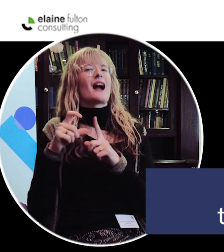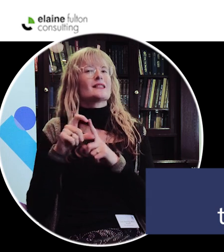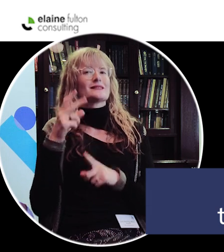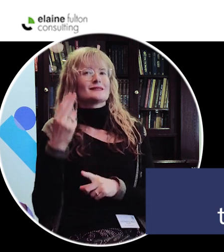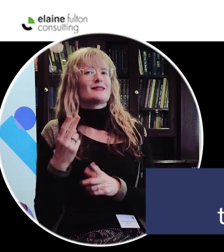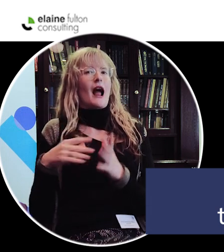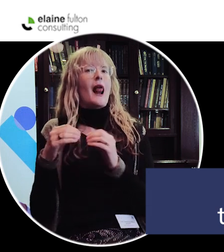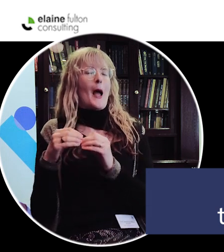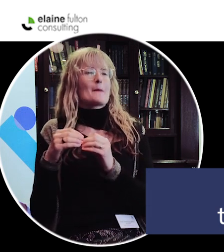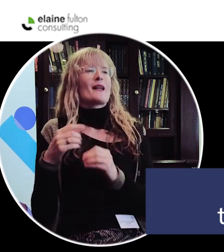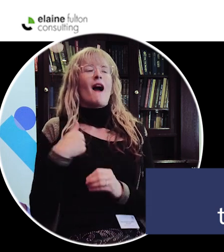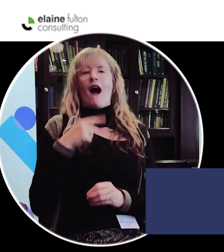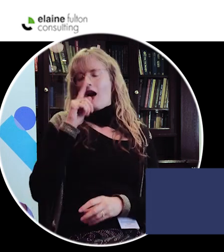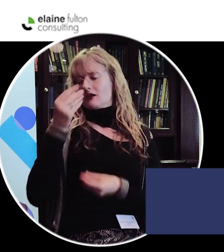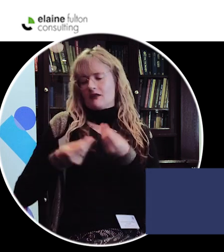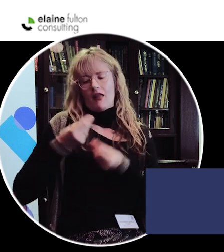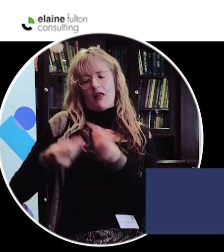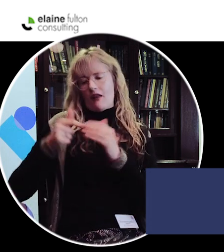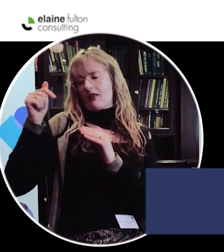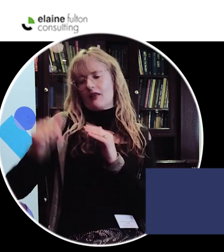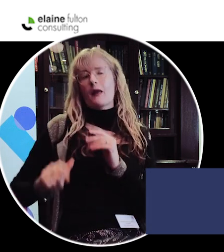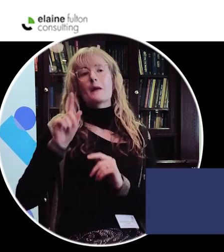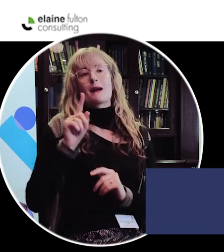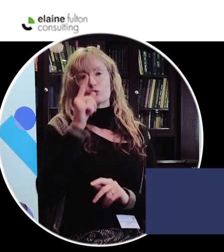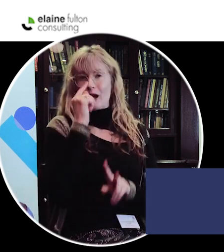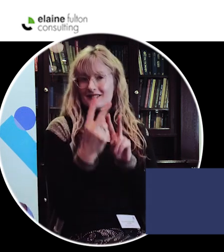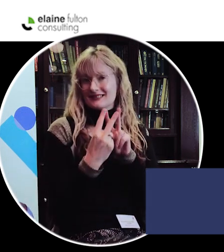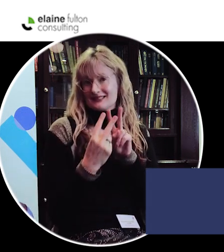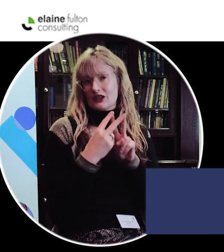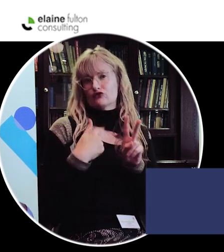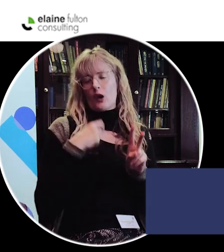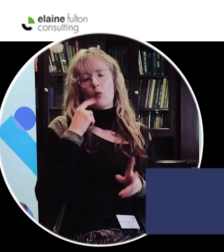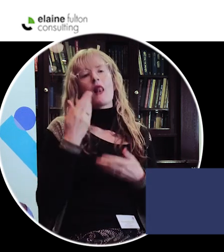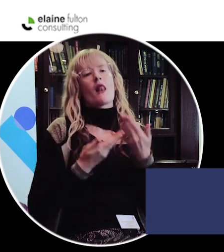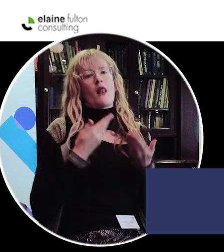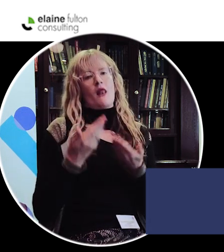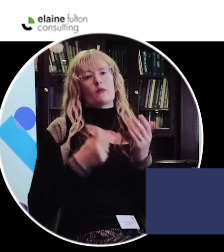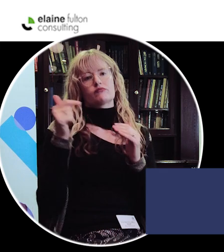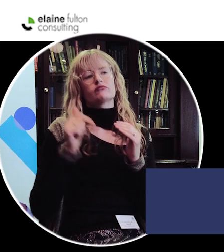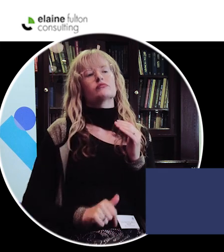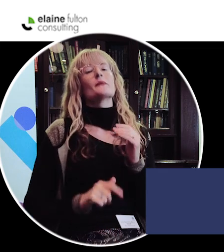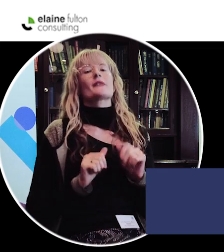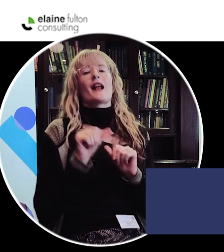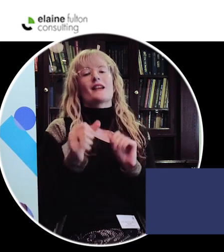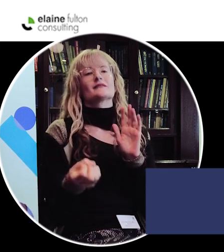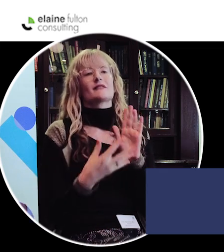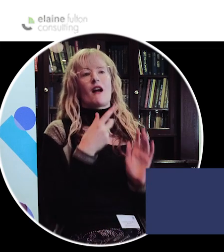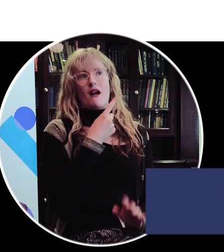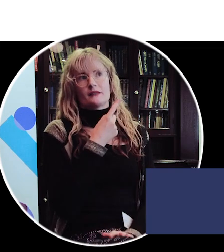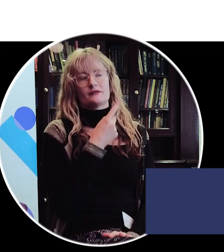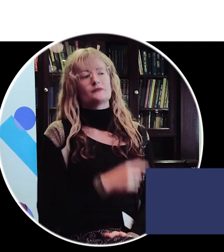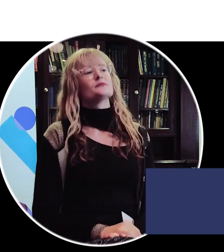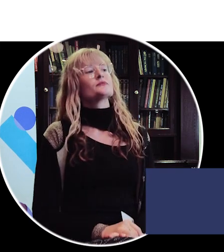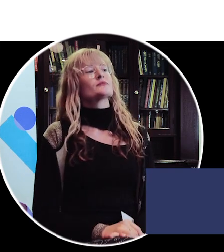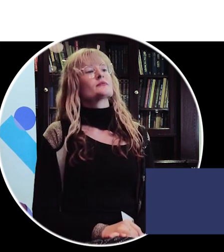that I won't go into because I haven't got time. But as I say, do get in touch if you want to know more. And then the next slide shows